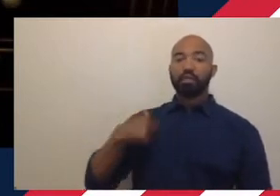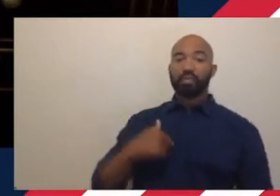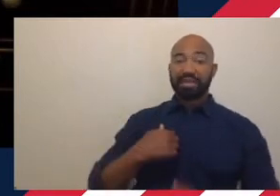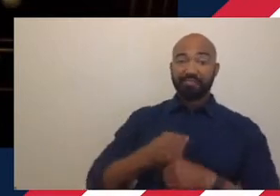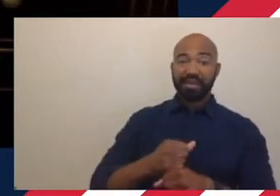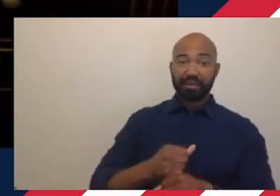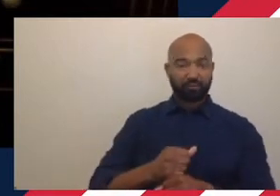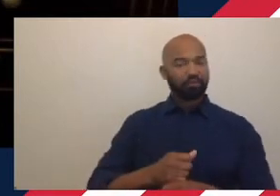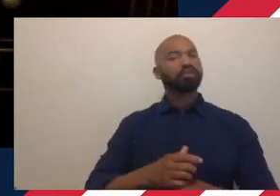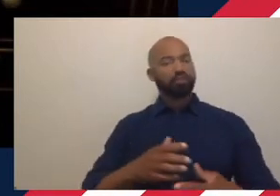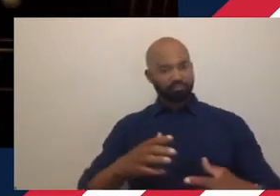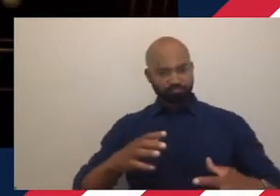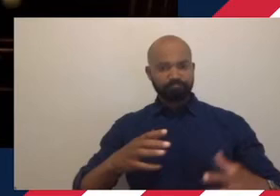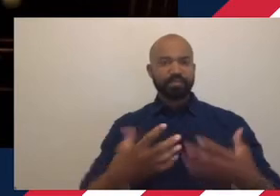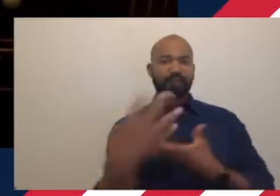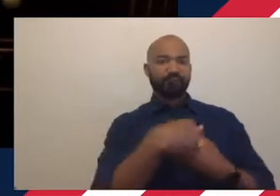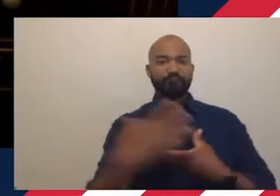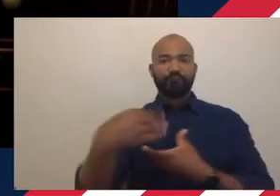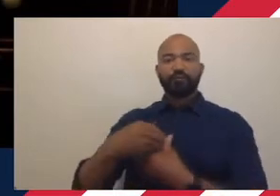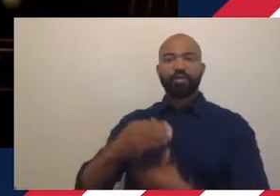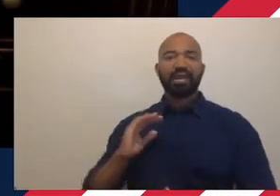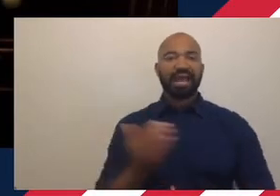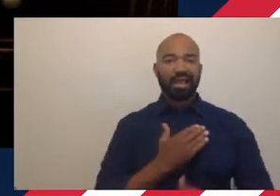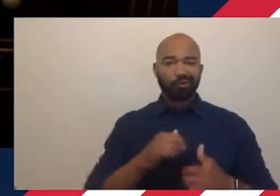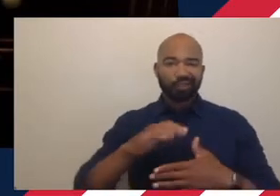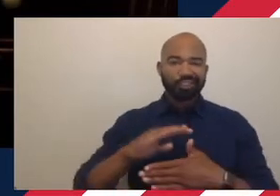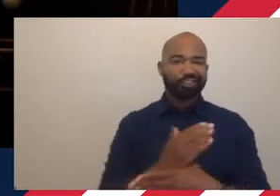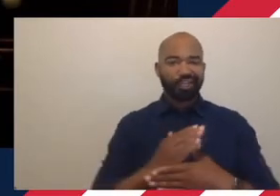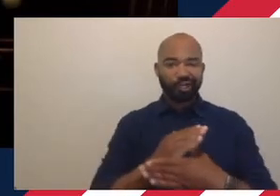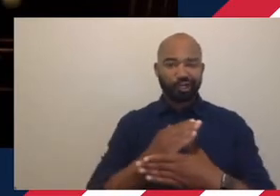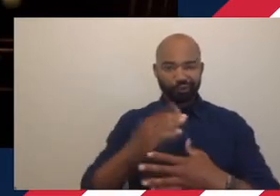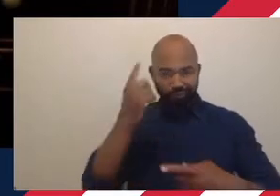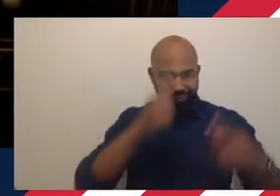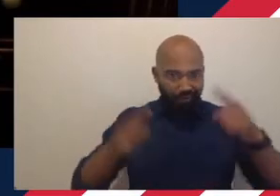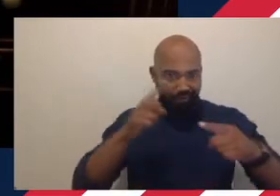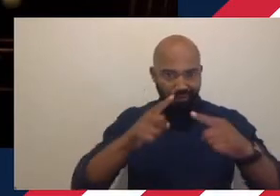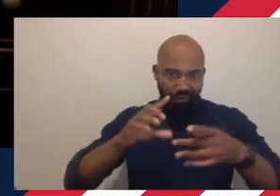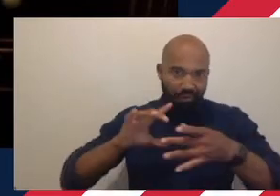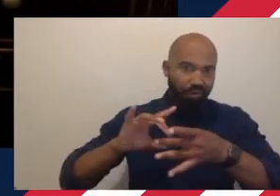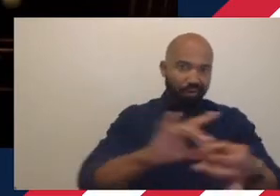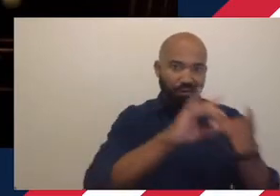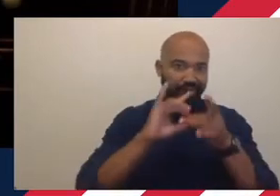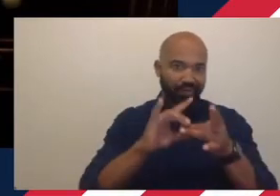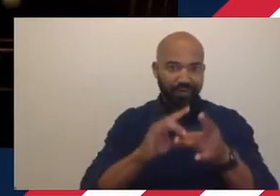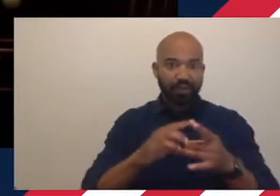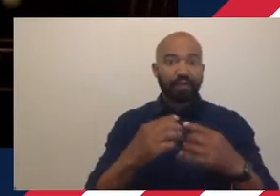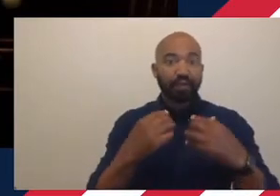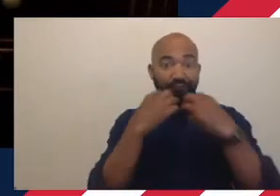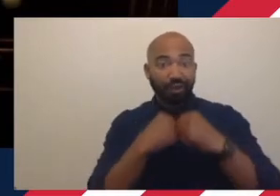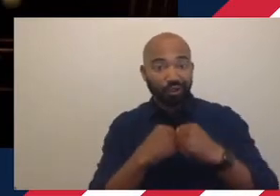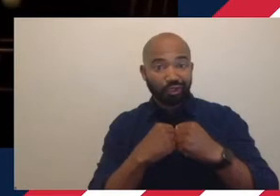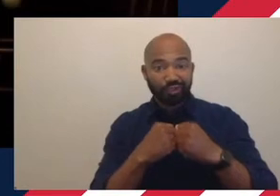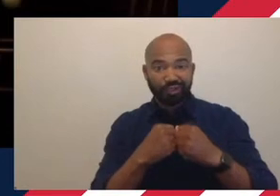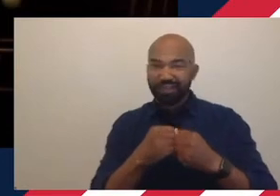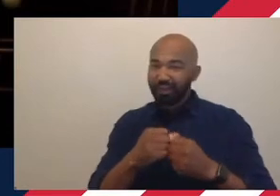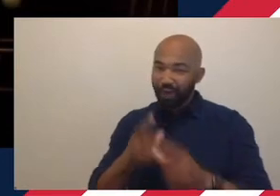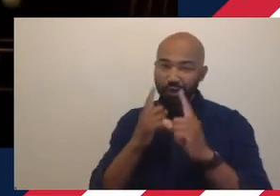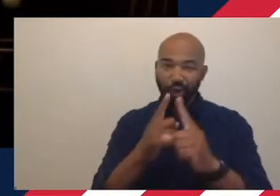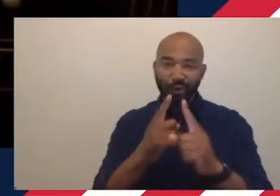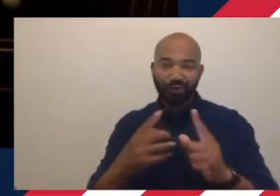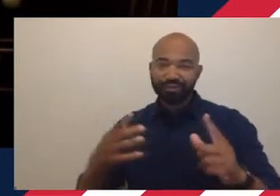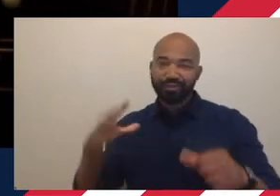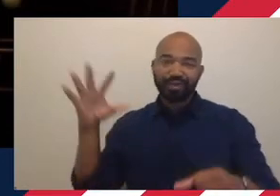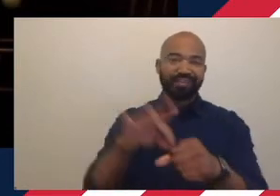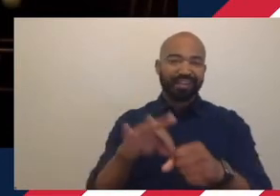and collective values and is a tool to elect Joe Biden president. Please join us again